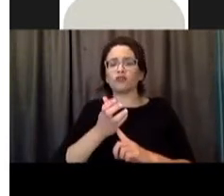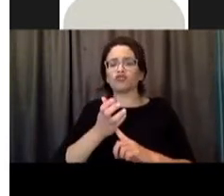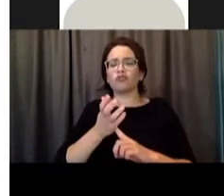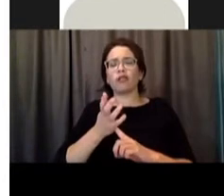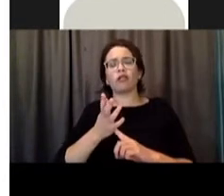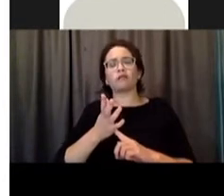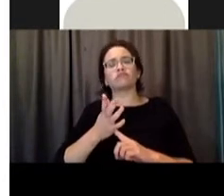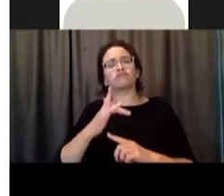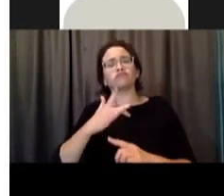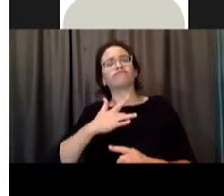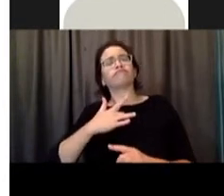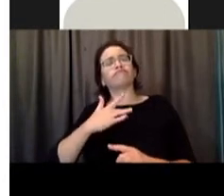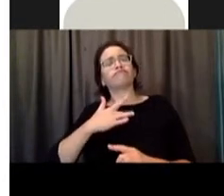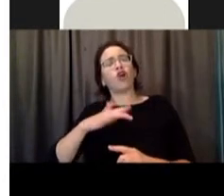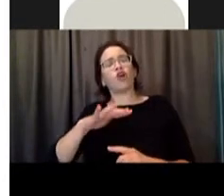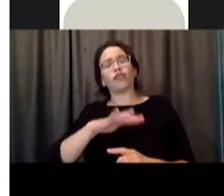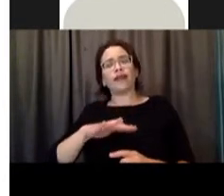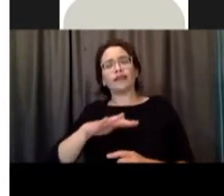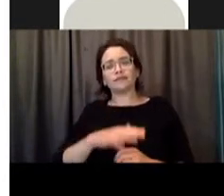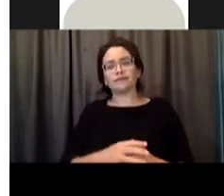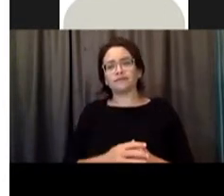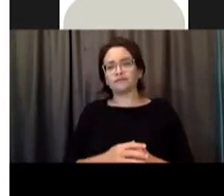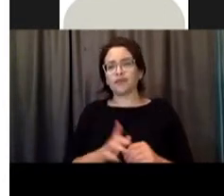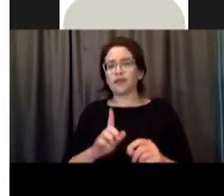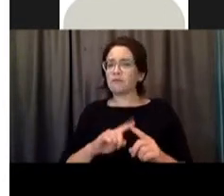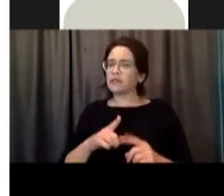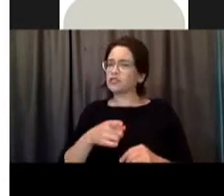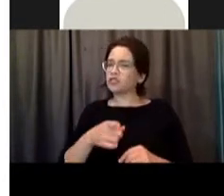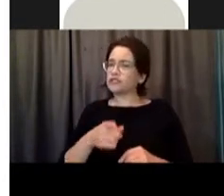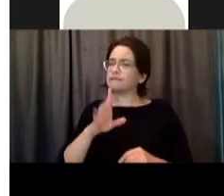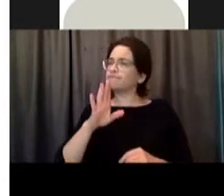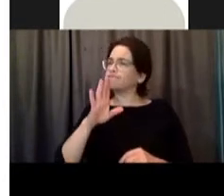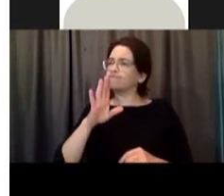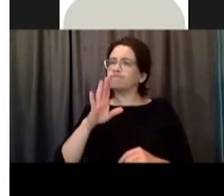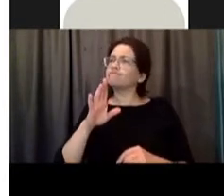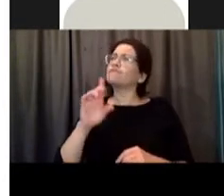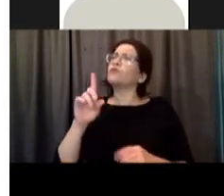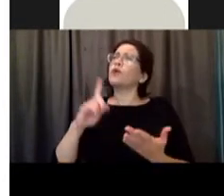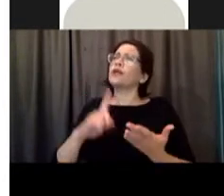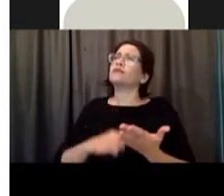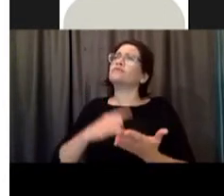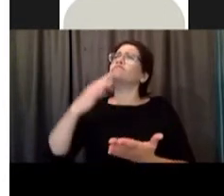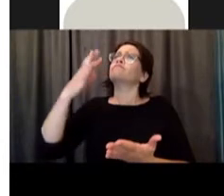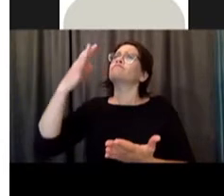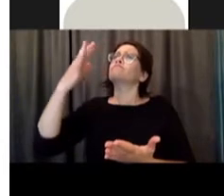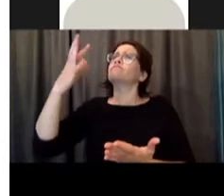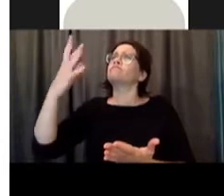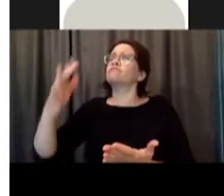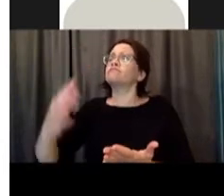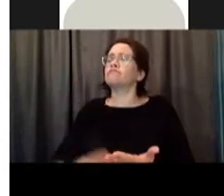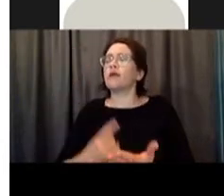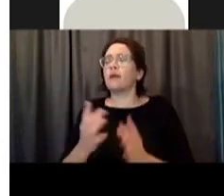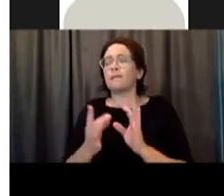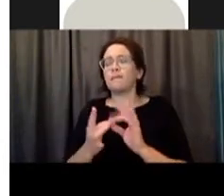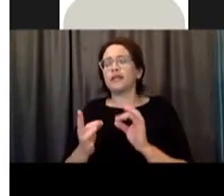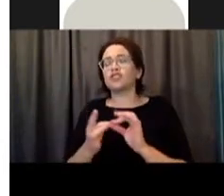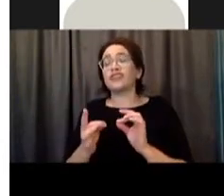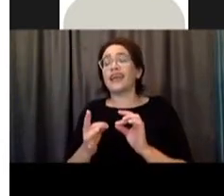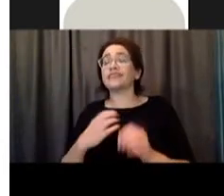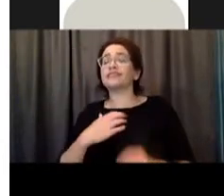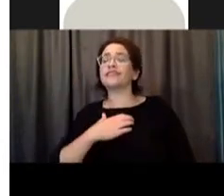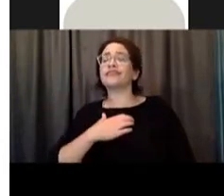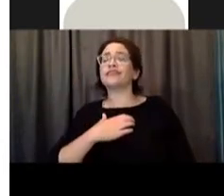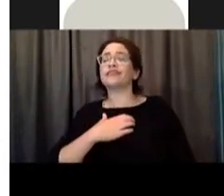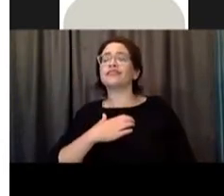But she only ever mentioned it in passing as the starving times. So it took me the better part of ten